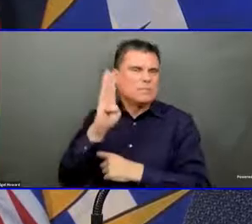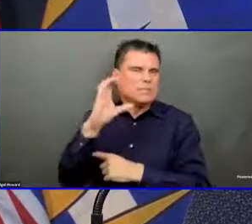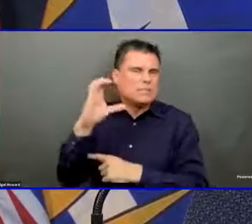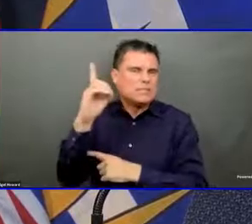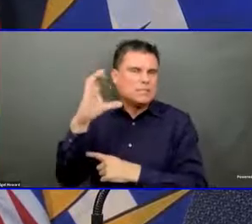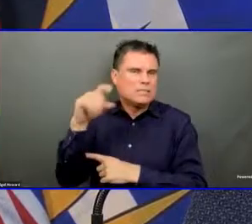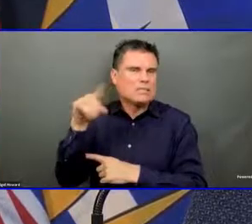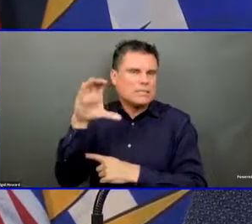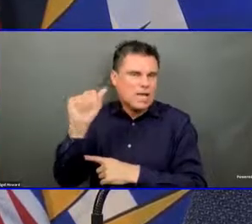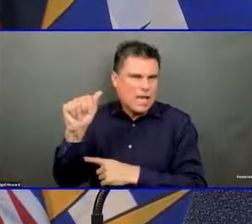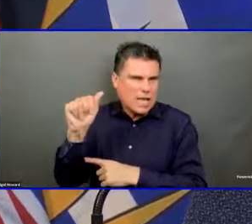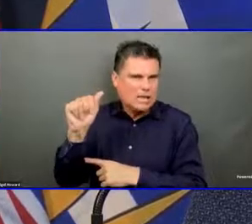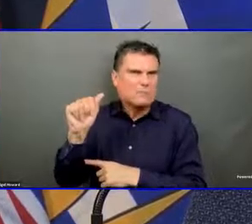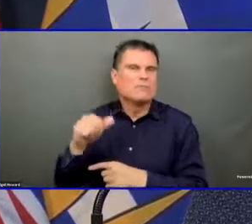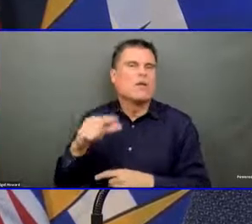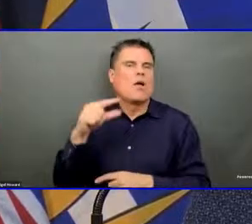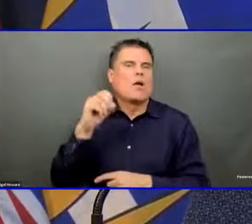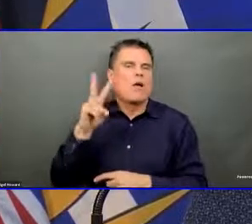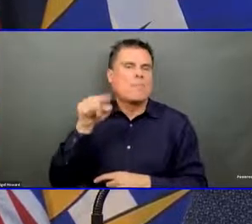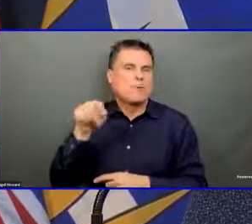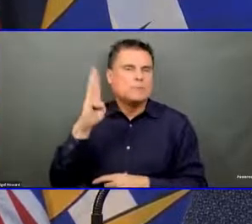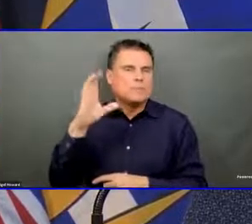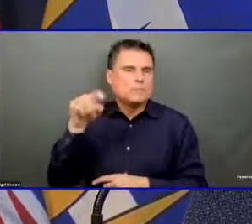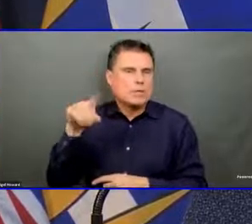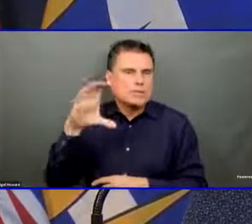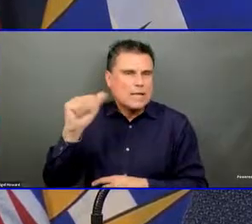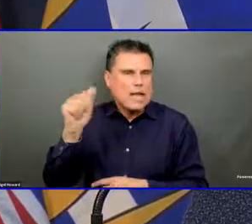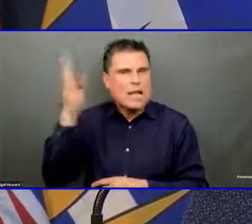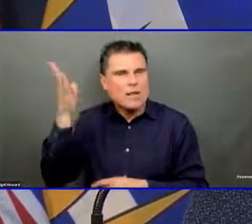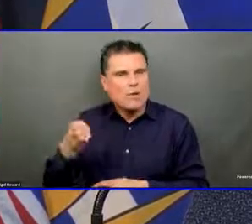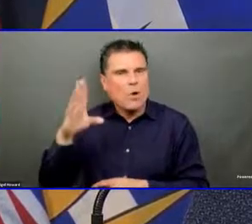gov.bc.ca/COVID-19. Last question today is from Tanya Fletcher, CBC.